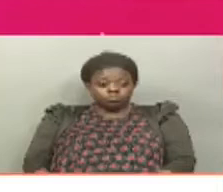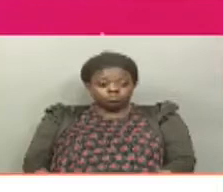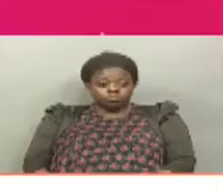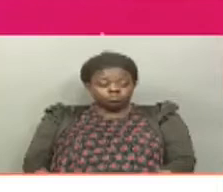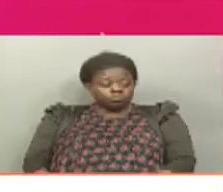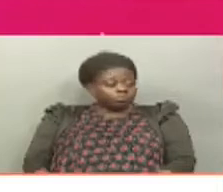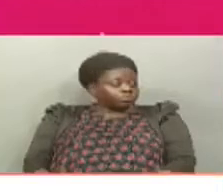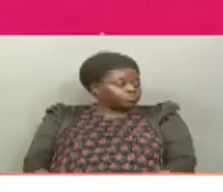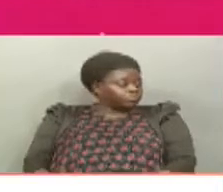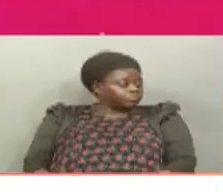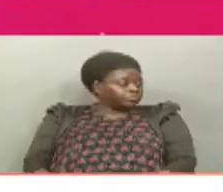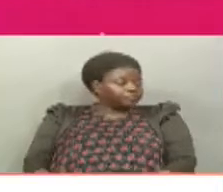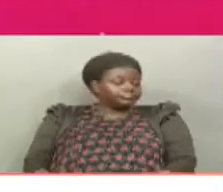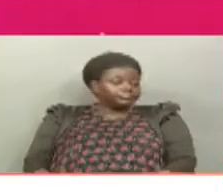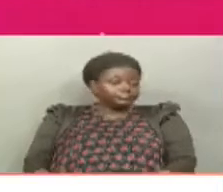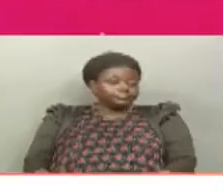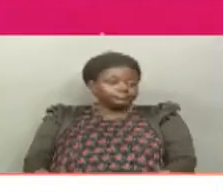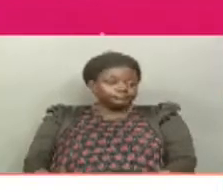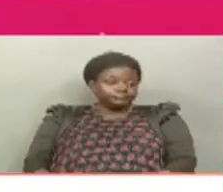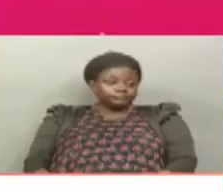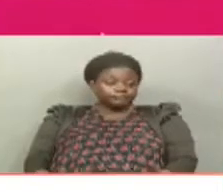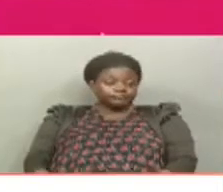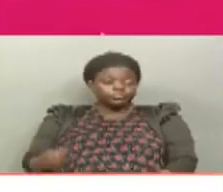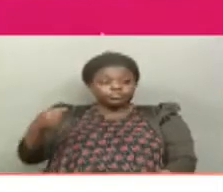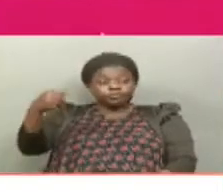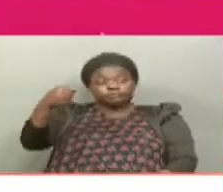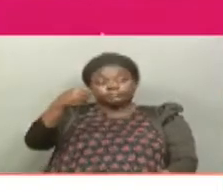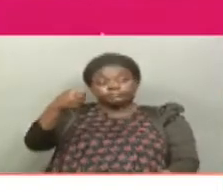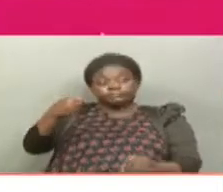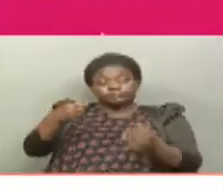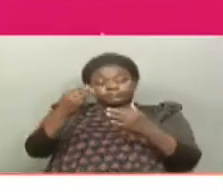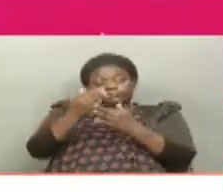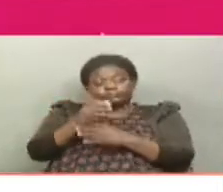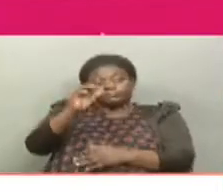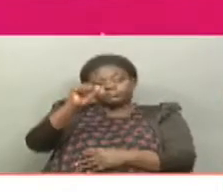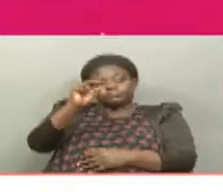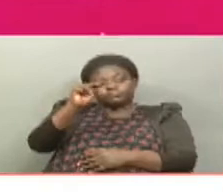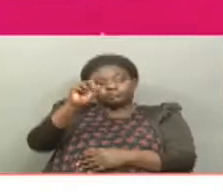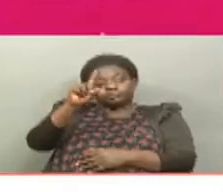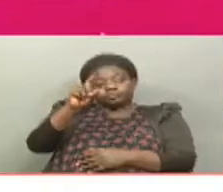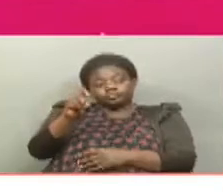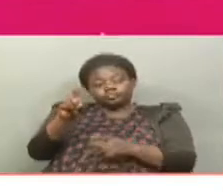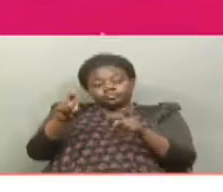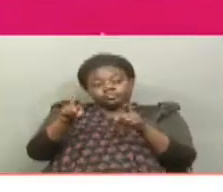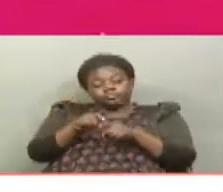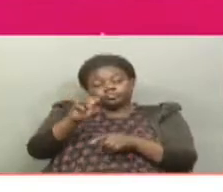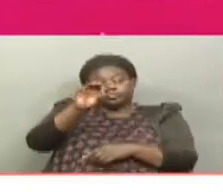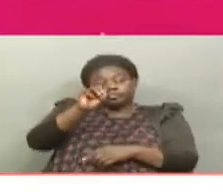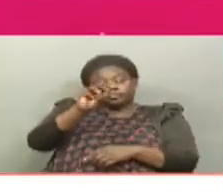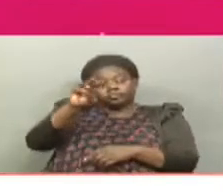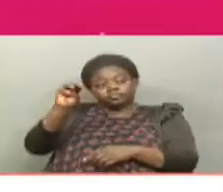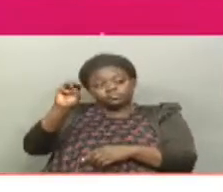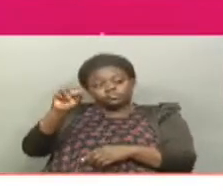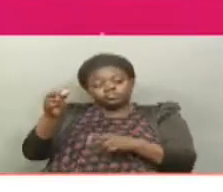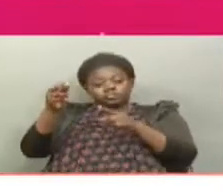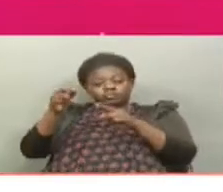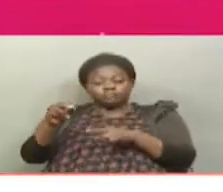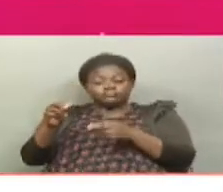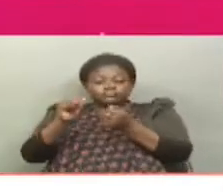Wow, ati dola na Rwensamba Gire nebikonde wakati wa muna Uganda Alex Masco ne Emmanuel Osuji